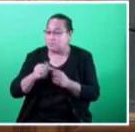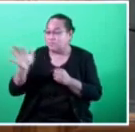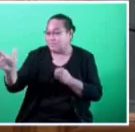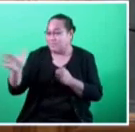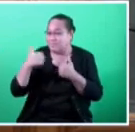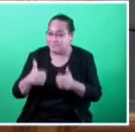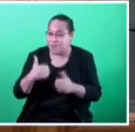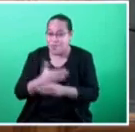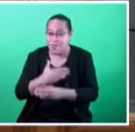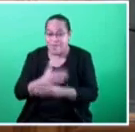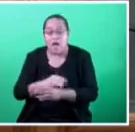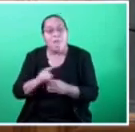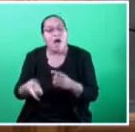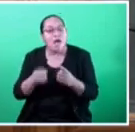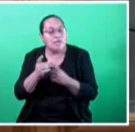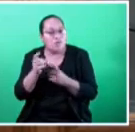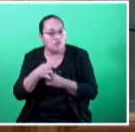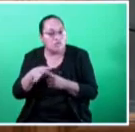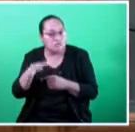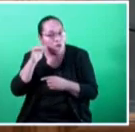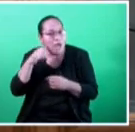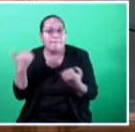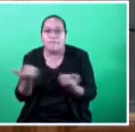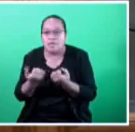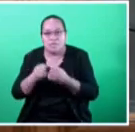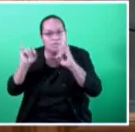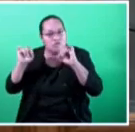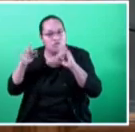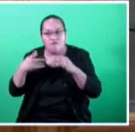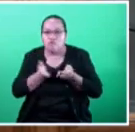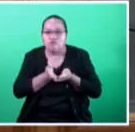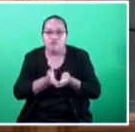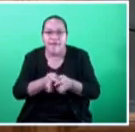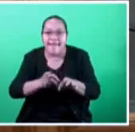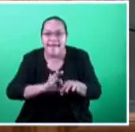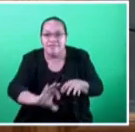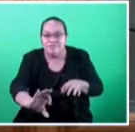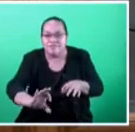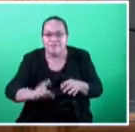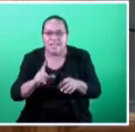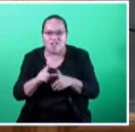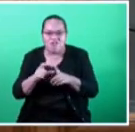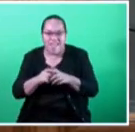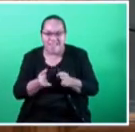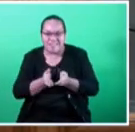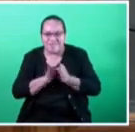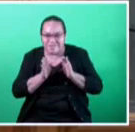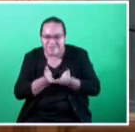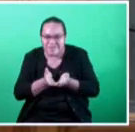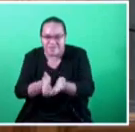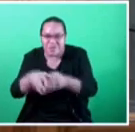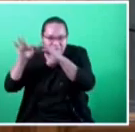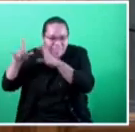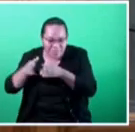since its inception, it's important to note we still have issues around drainage, floods, and coastal and